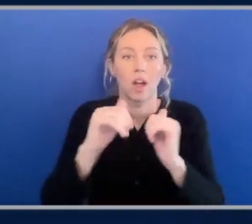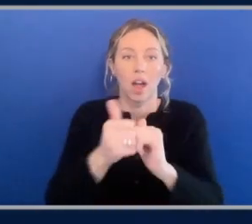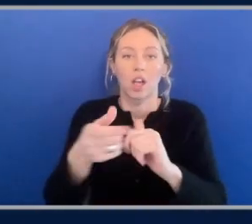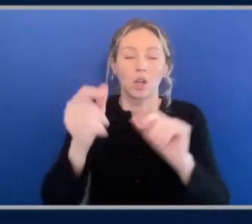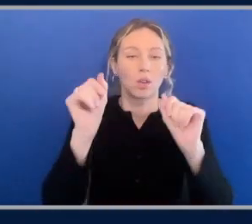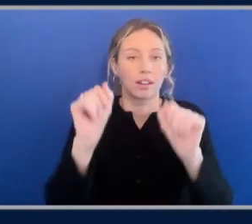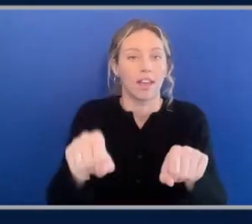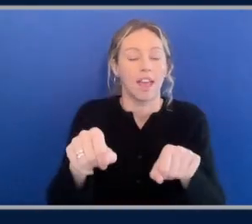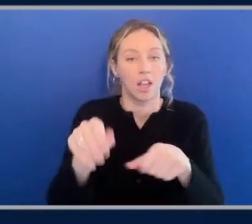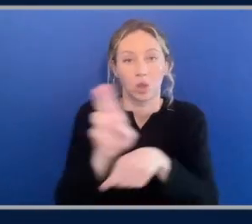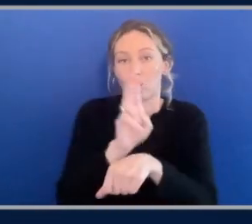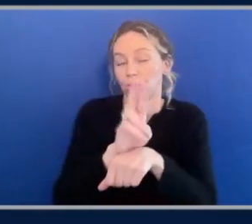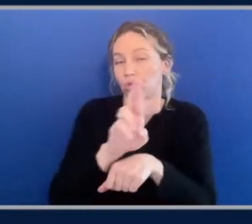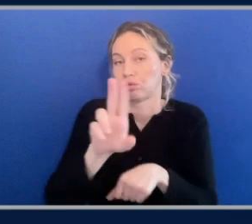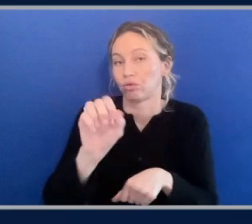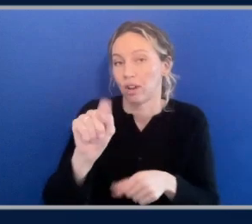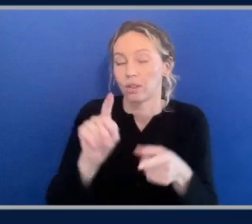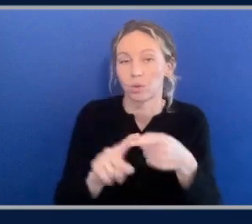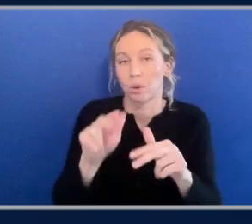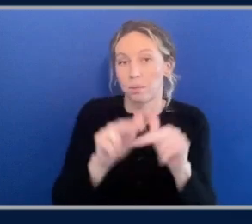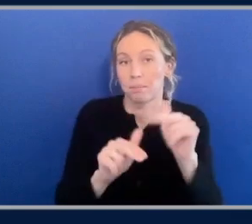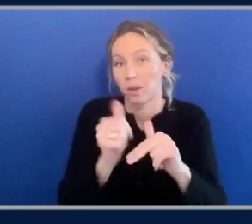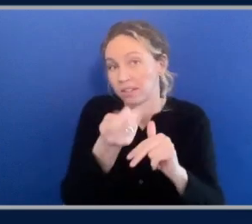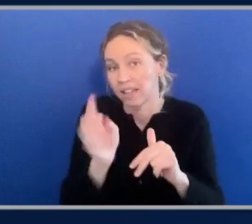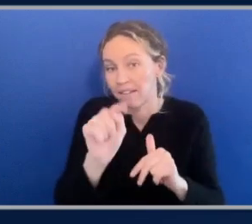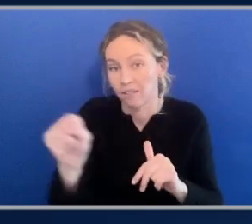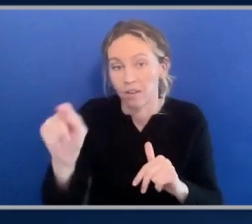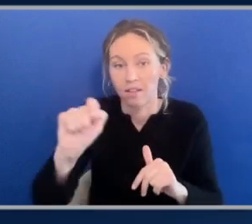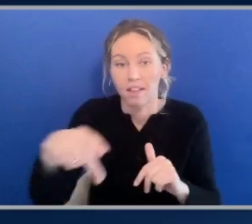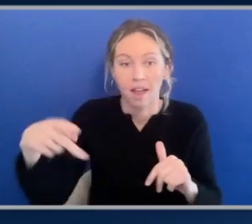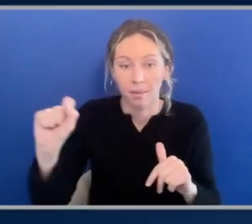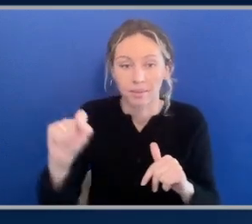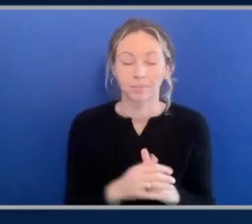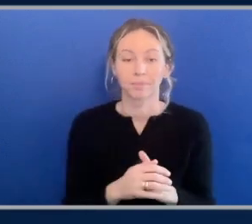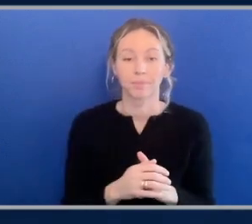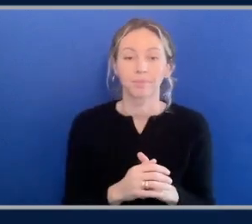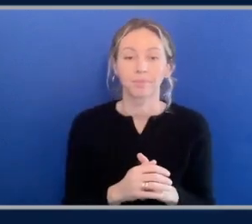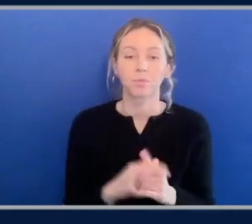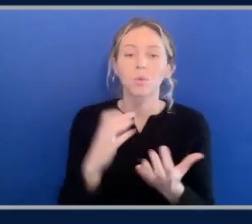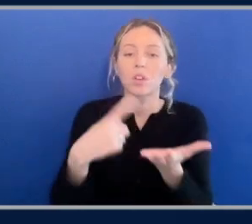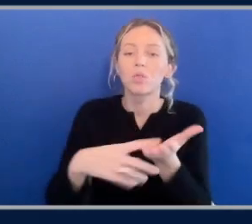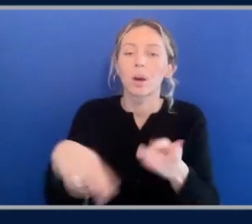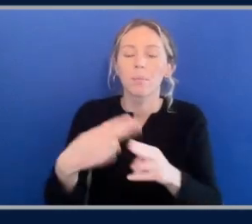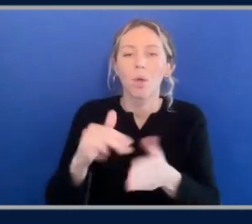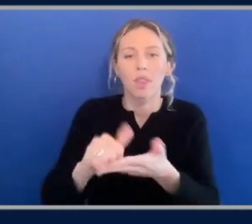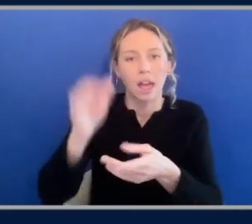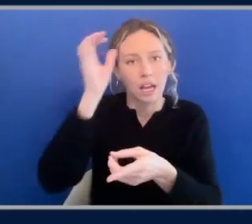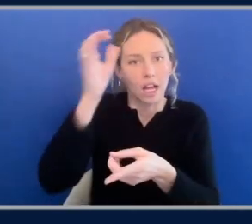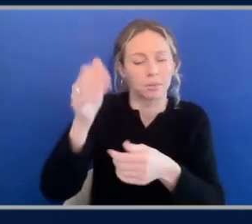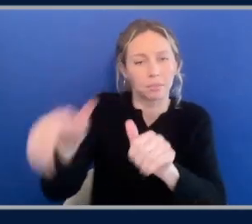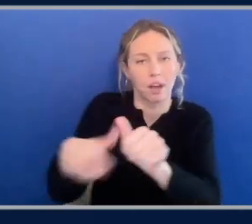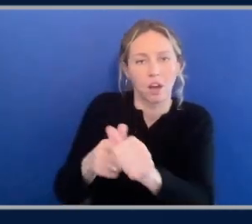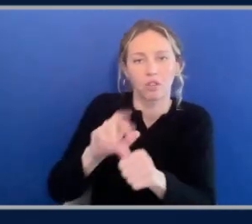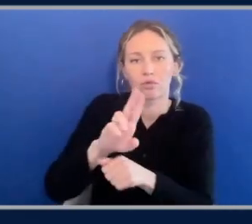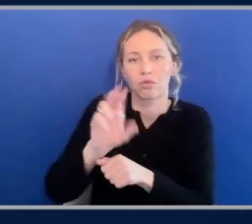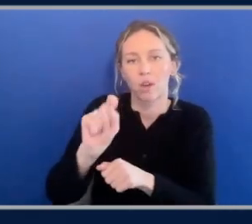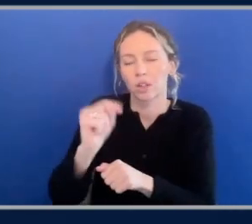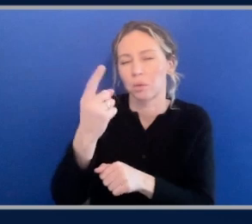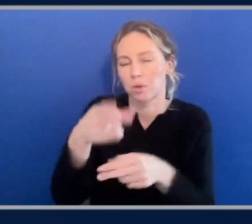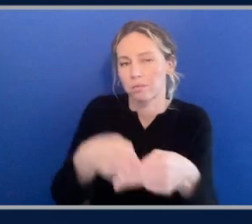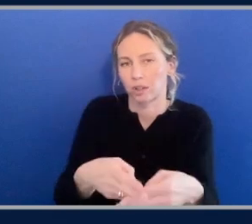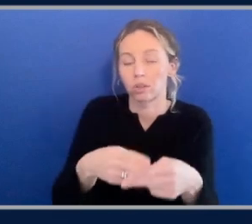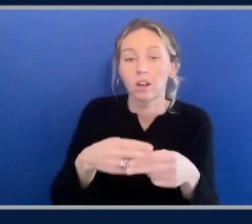actually use Rust to build serverless applications. But I want to talk about this specific concept of Rust you mentioned, is